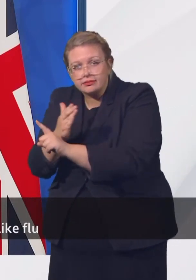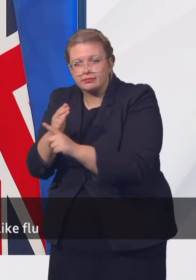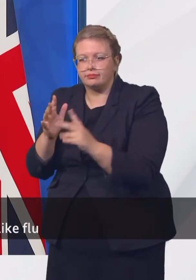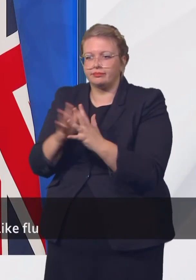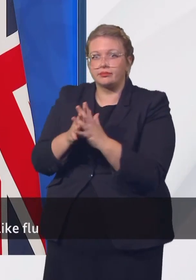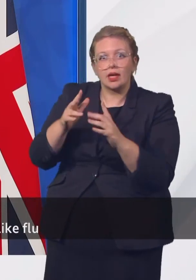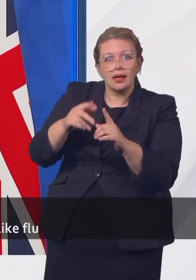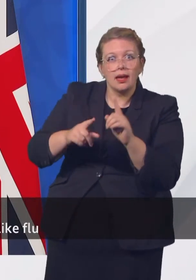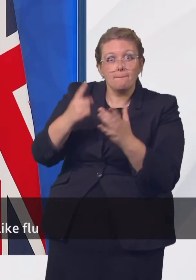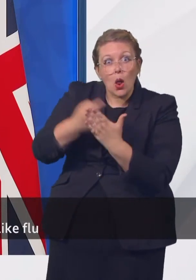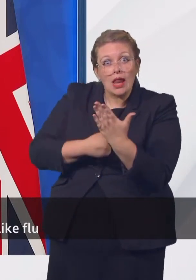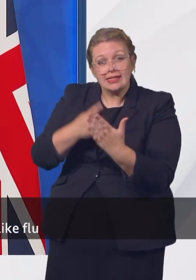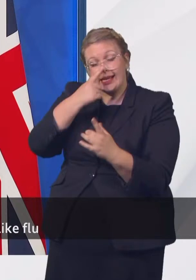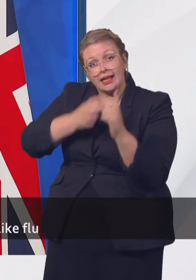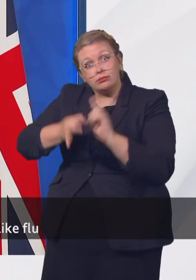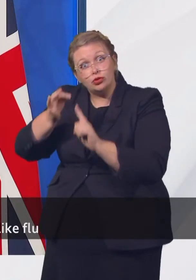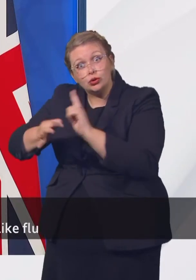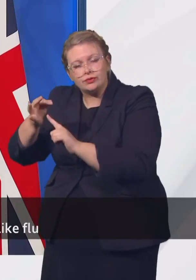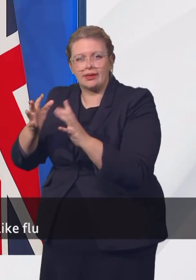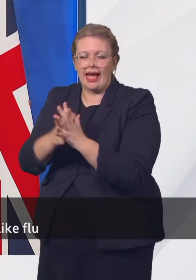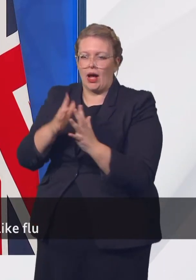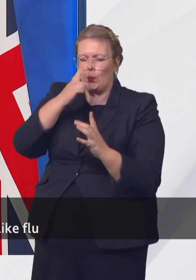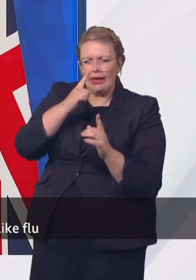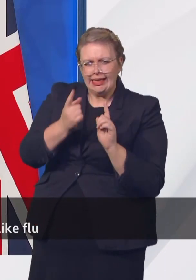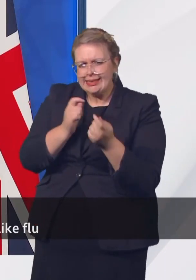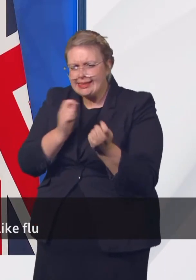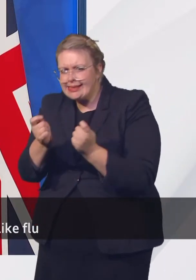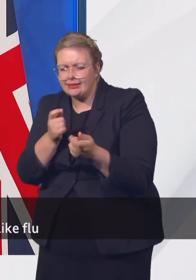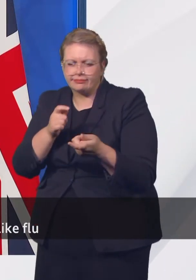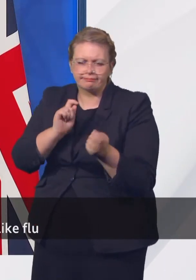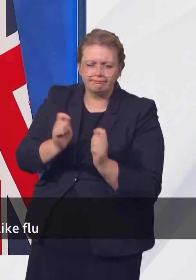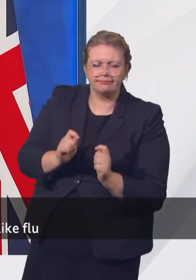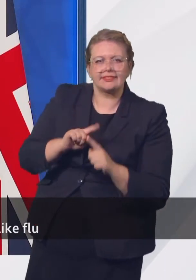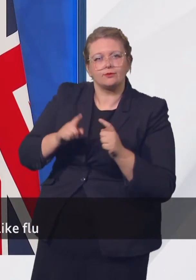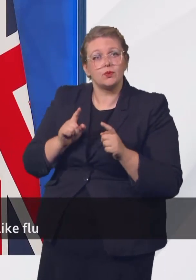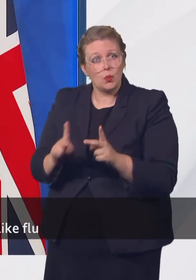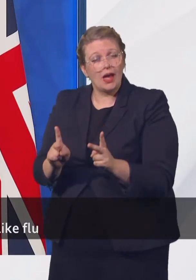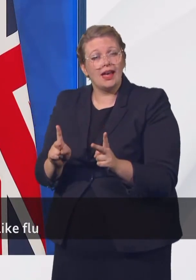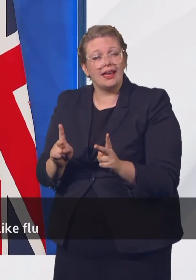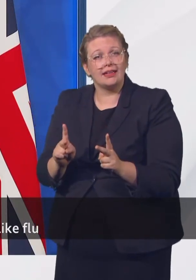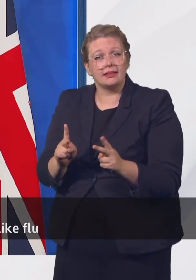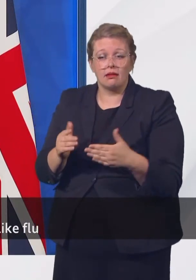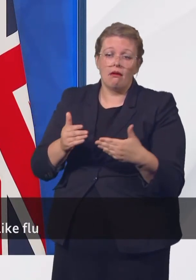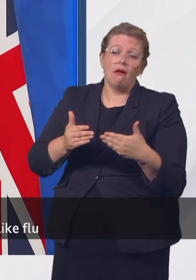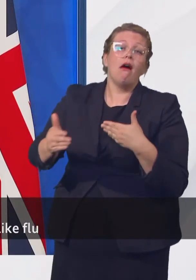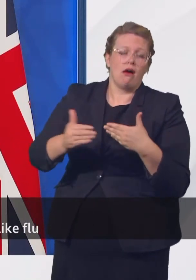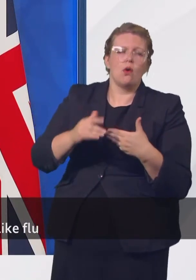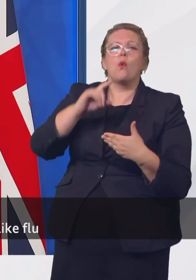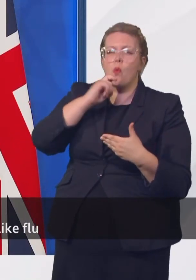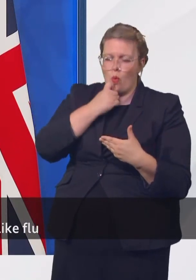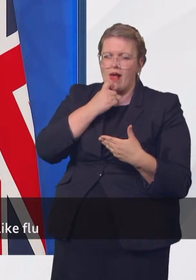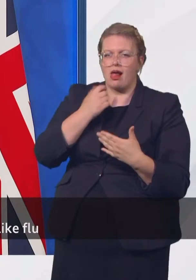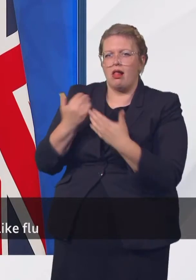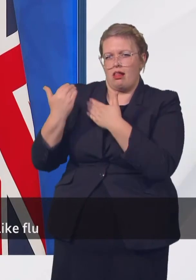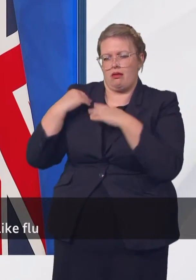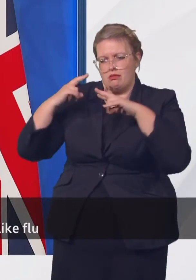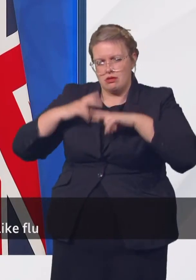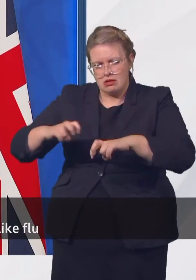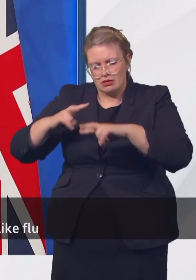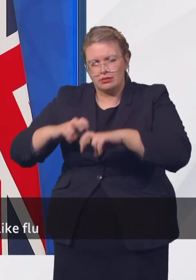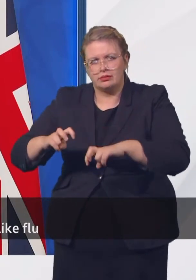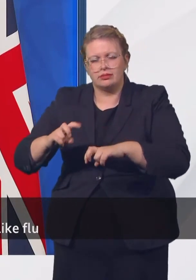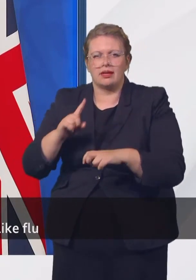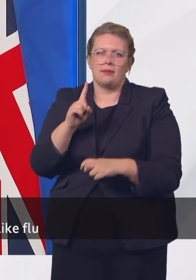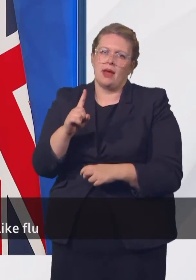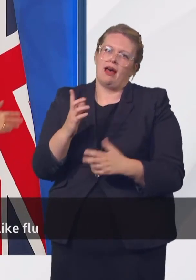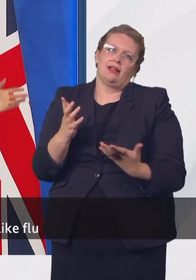and then respond to that. And so there will be time for an inquiry, but